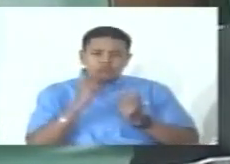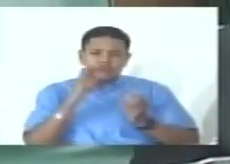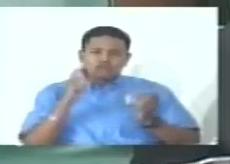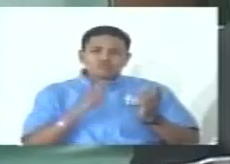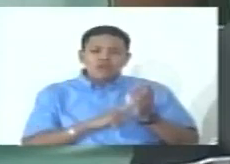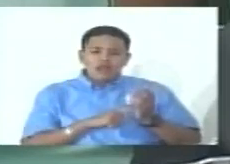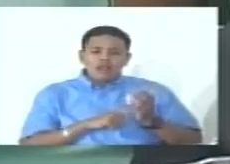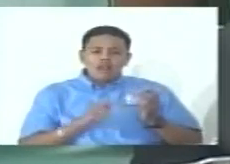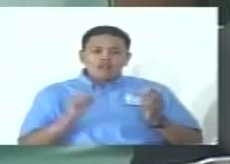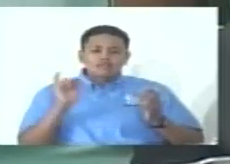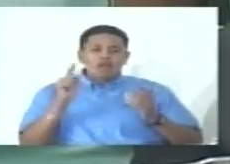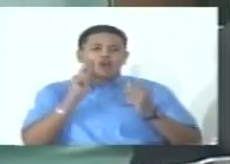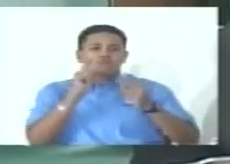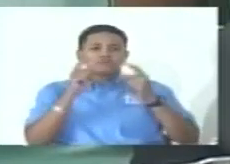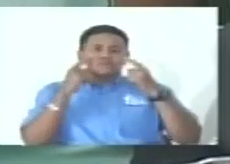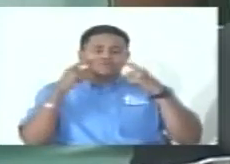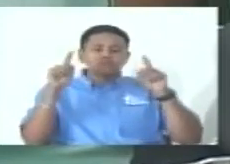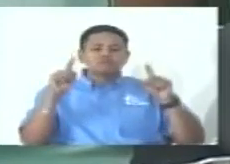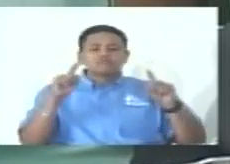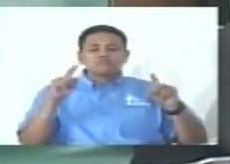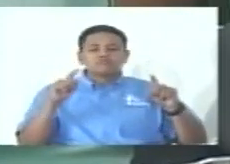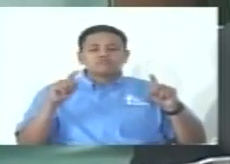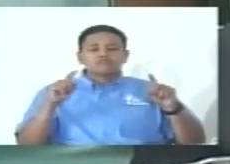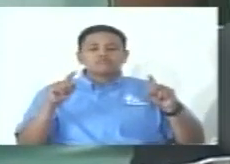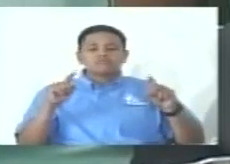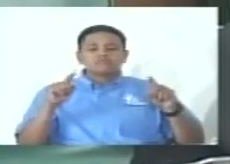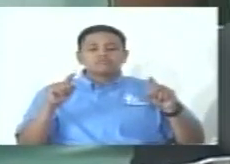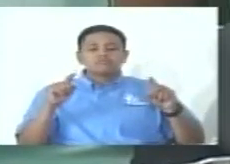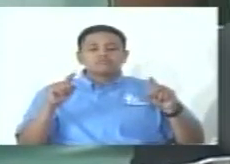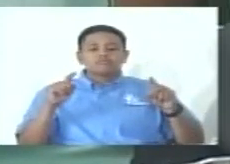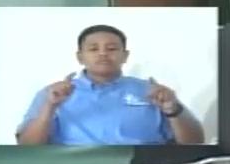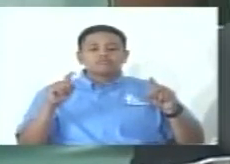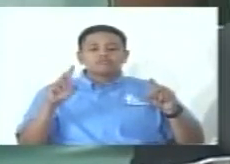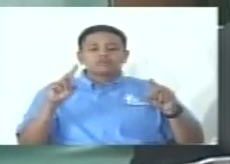realizing that objective of getting